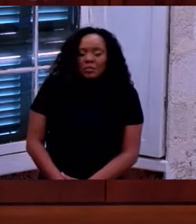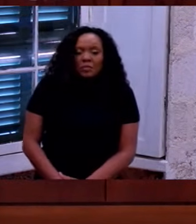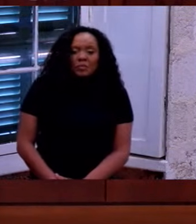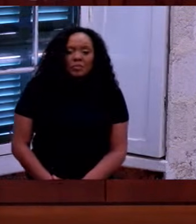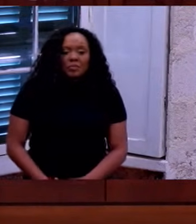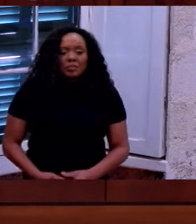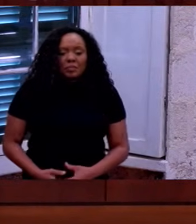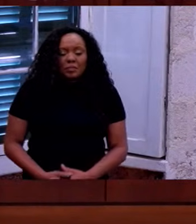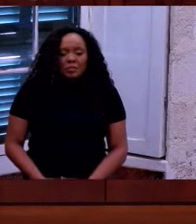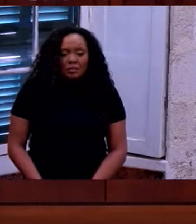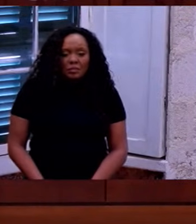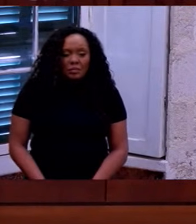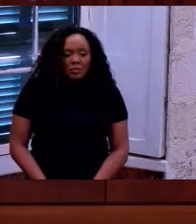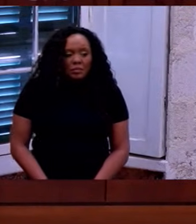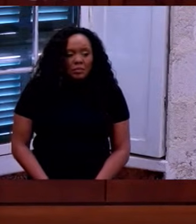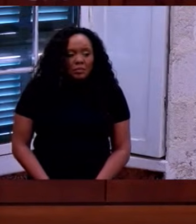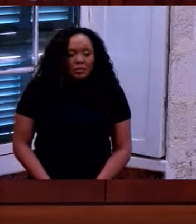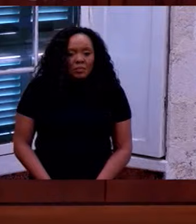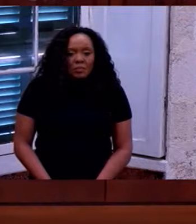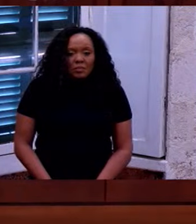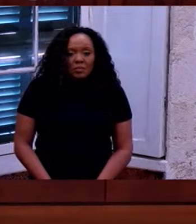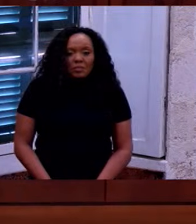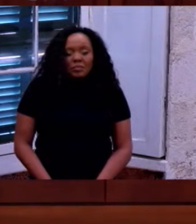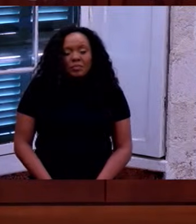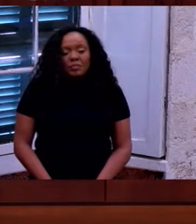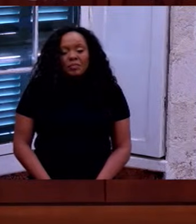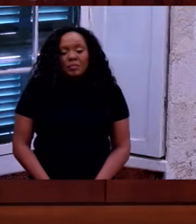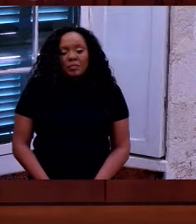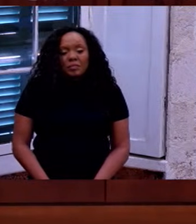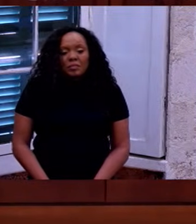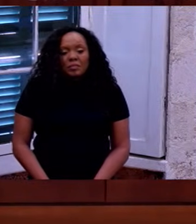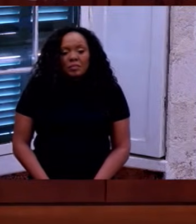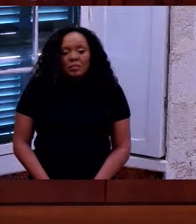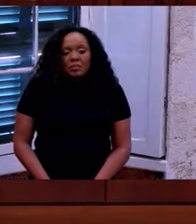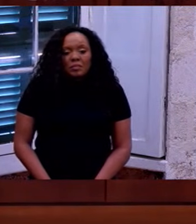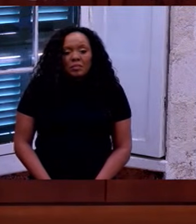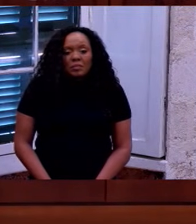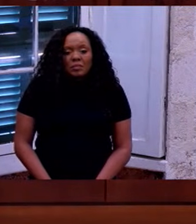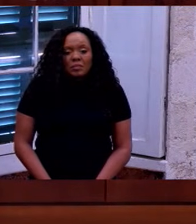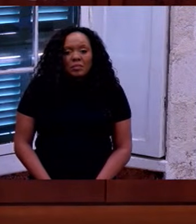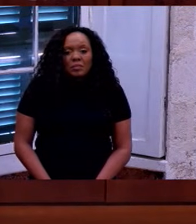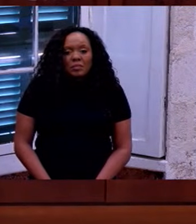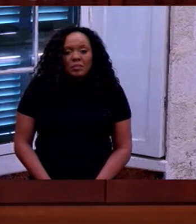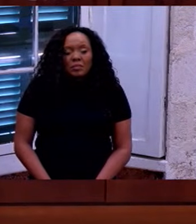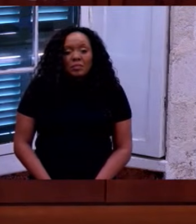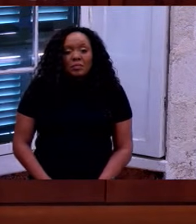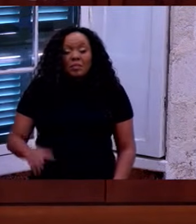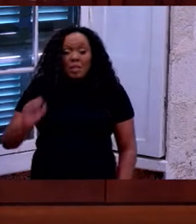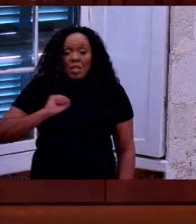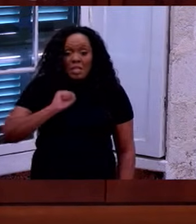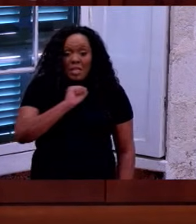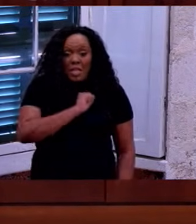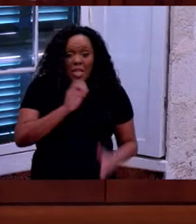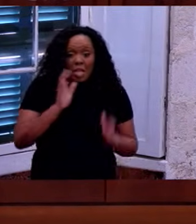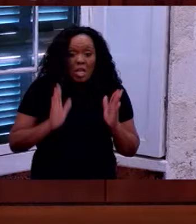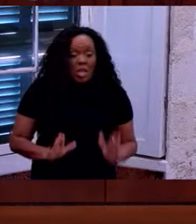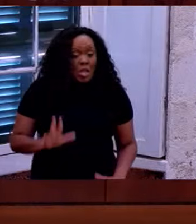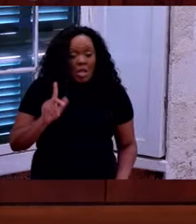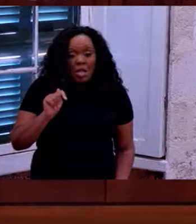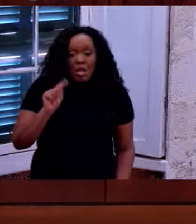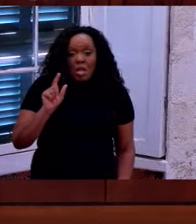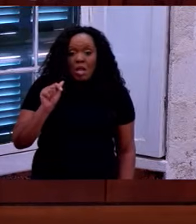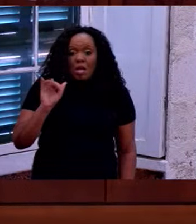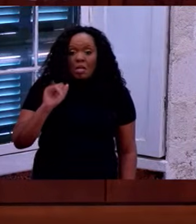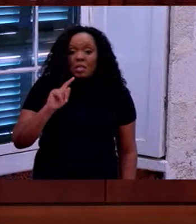aptly pointed out. Now, Senator Tate spoke about the changes as it relates